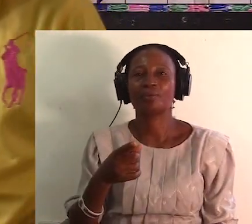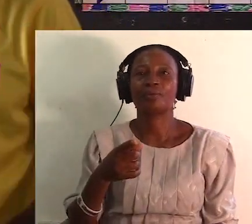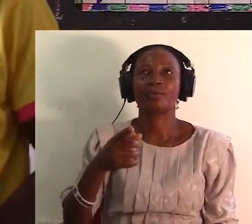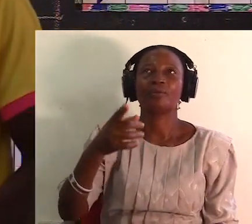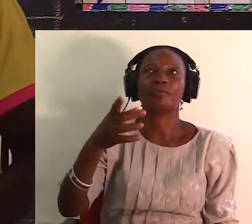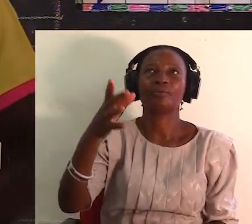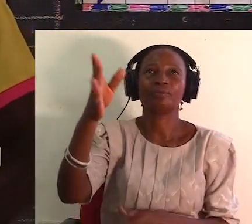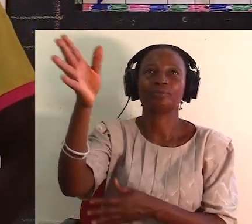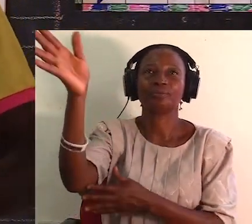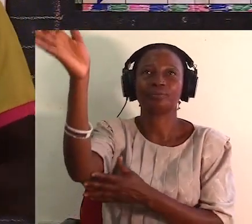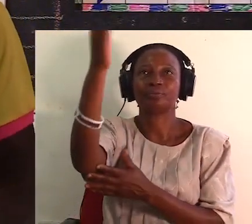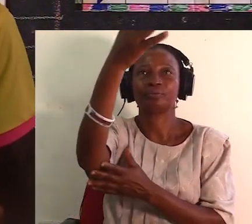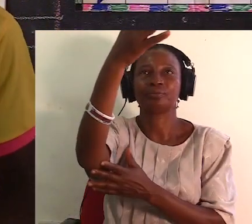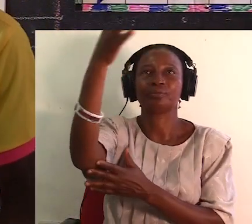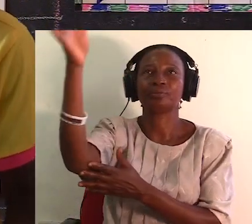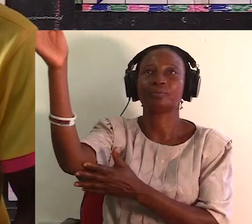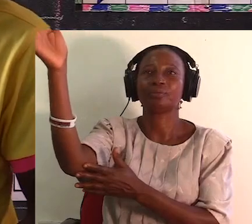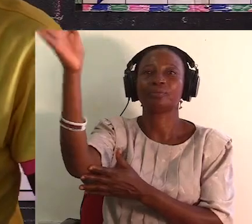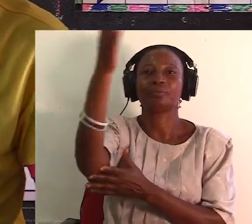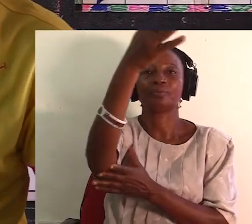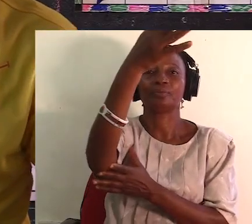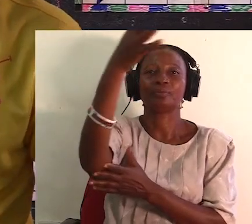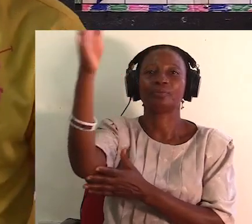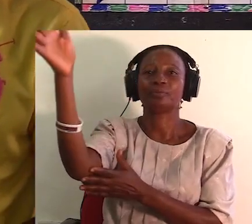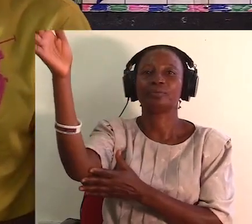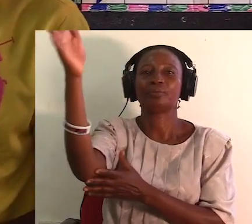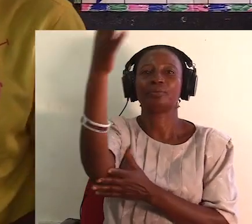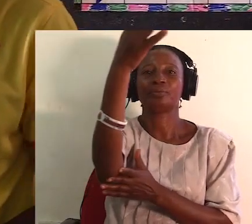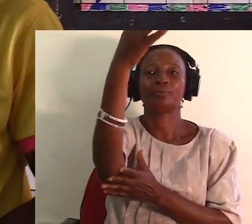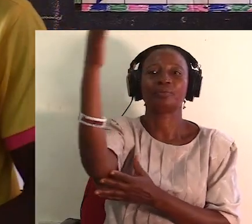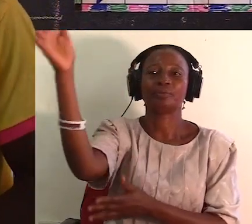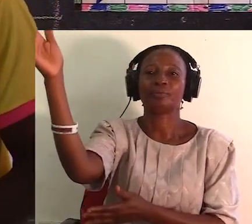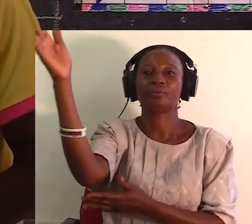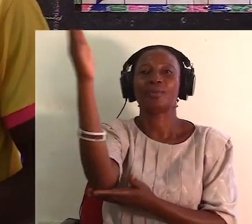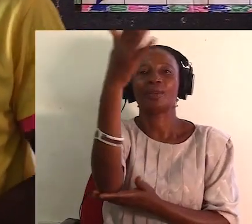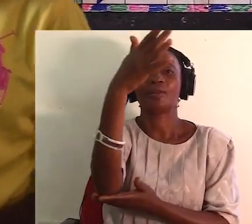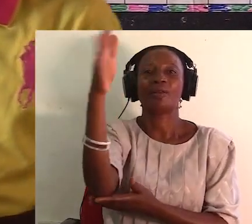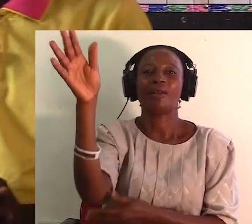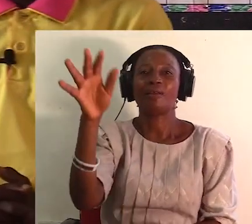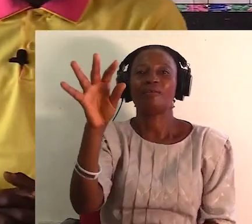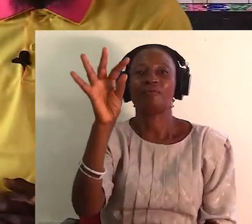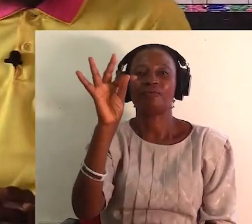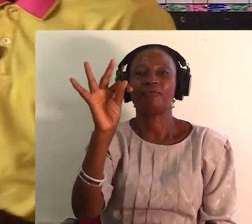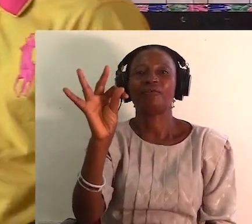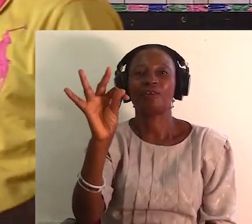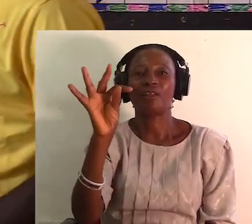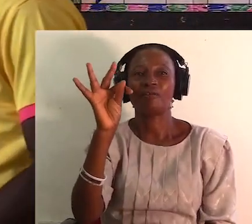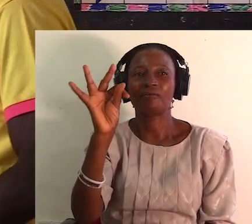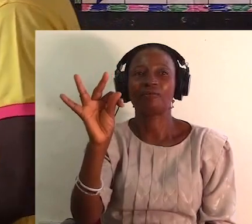Flag. Can we hear from the word flag? Yes,